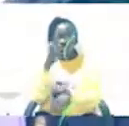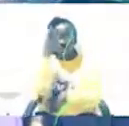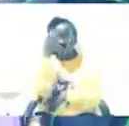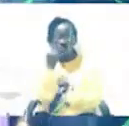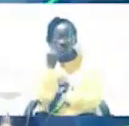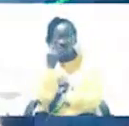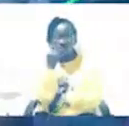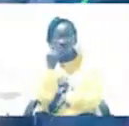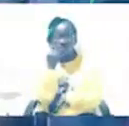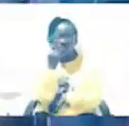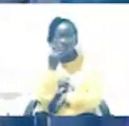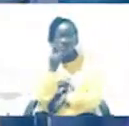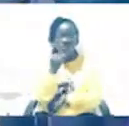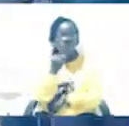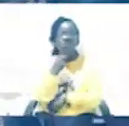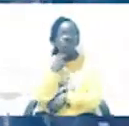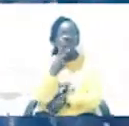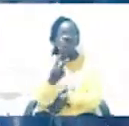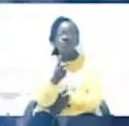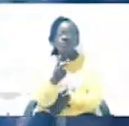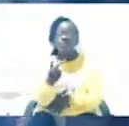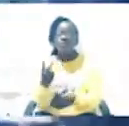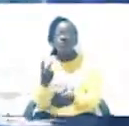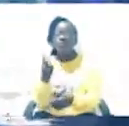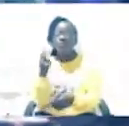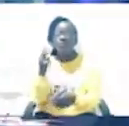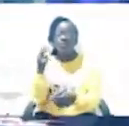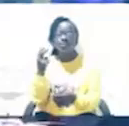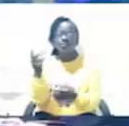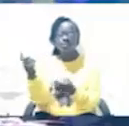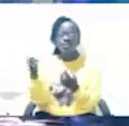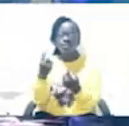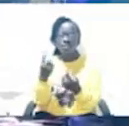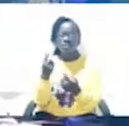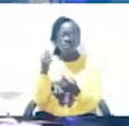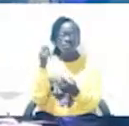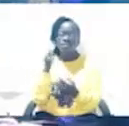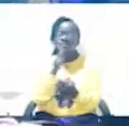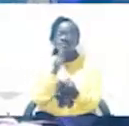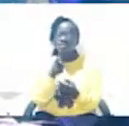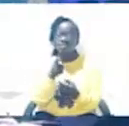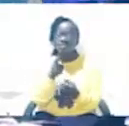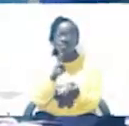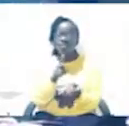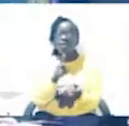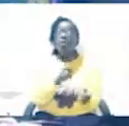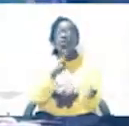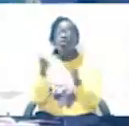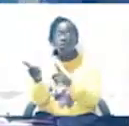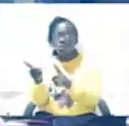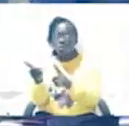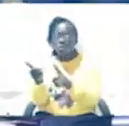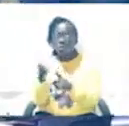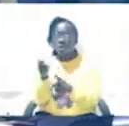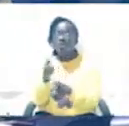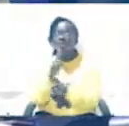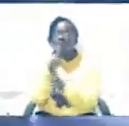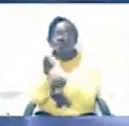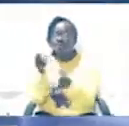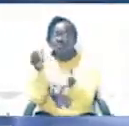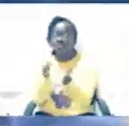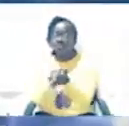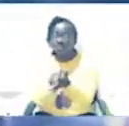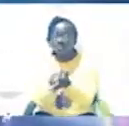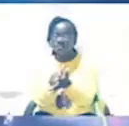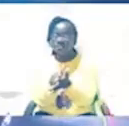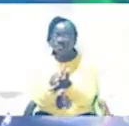a voice came to me and said, go back to the people and tell them